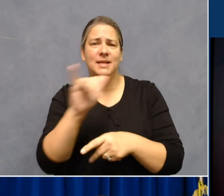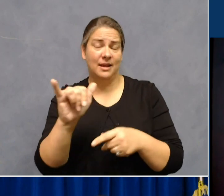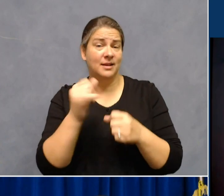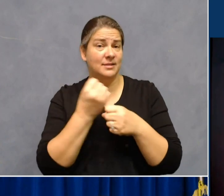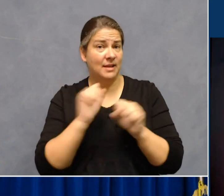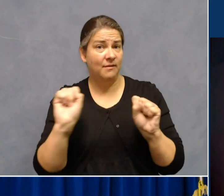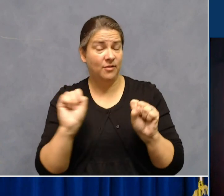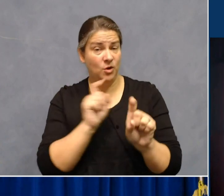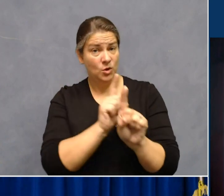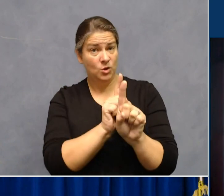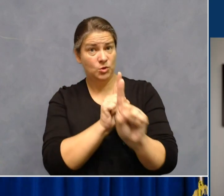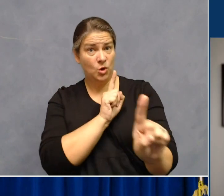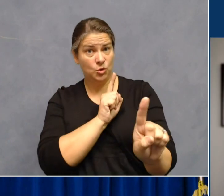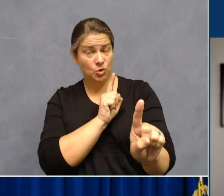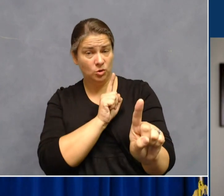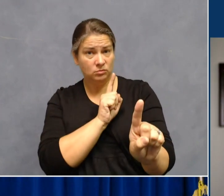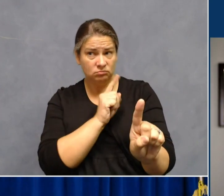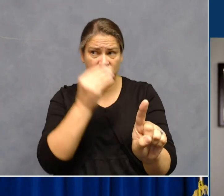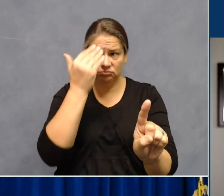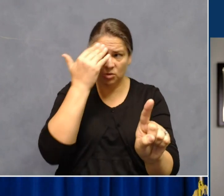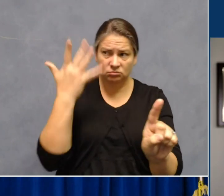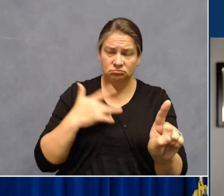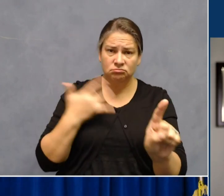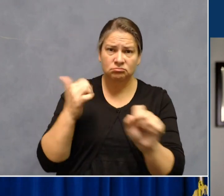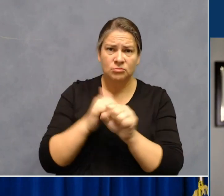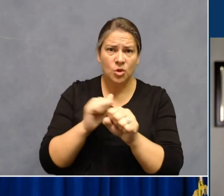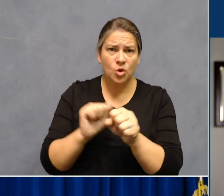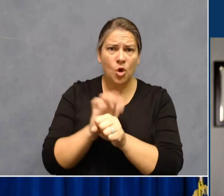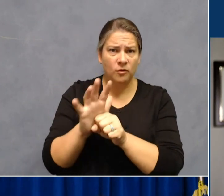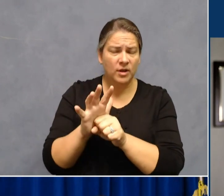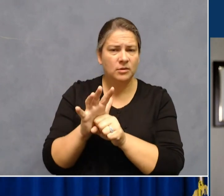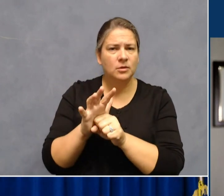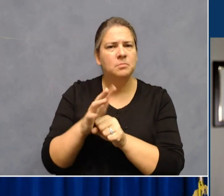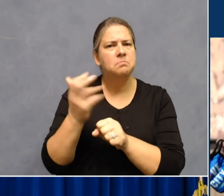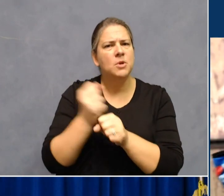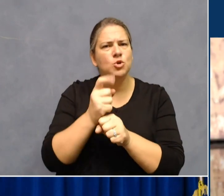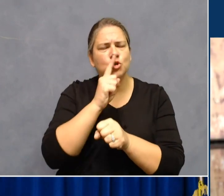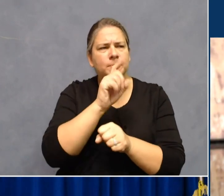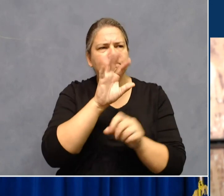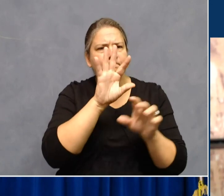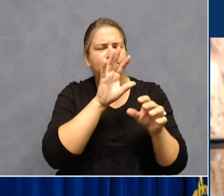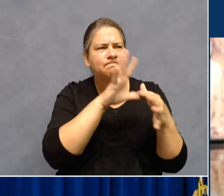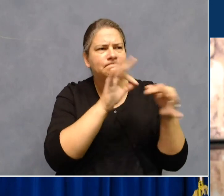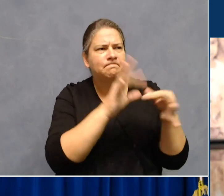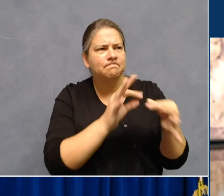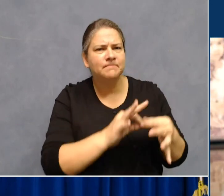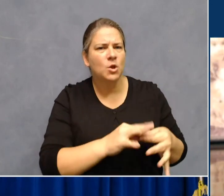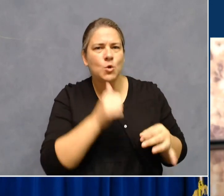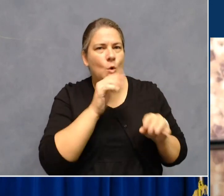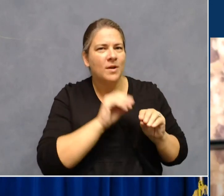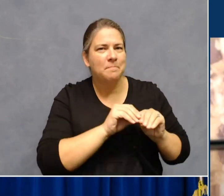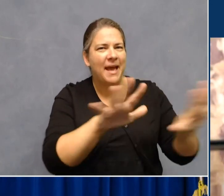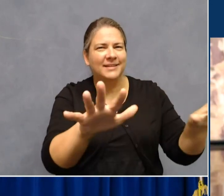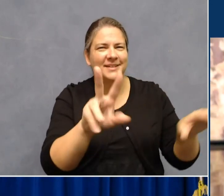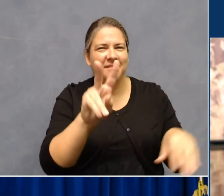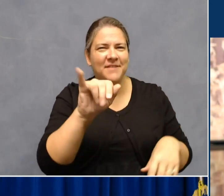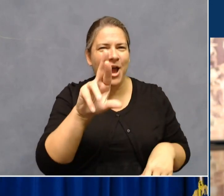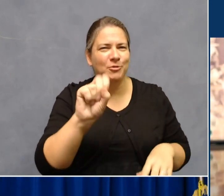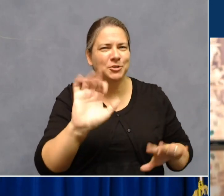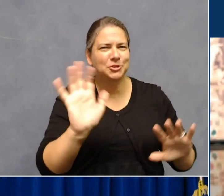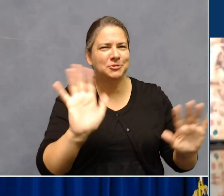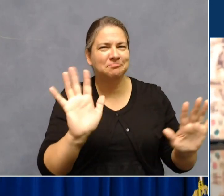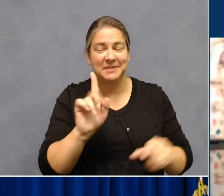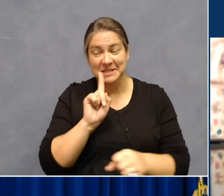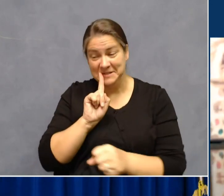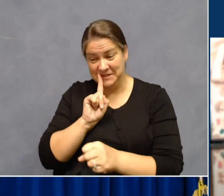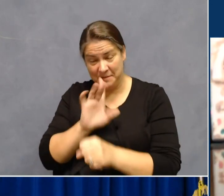stay informed about the pandemic. Be sure to pass along these tips and don't pass on the virus. Make a commitment today to stop the spread